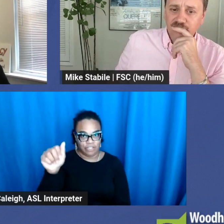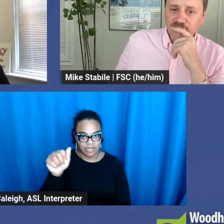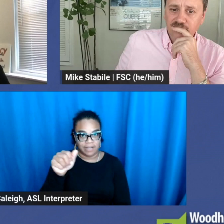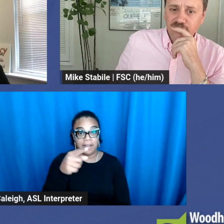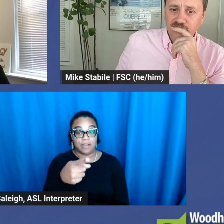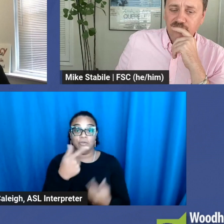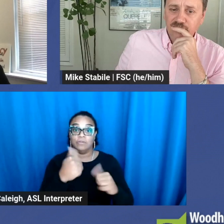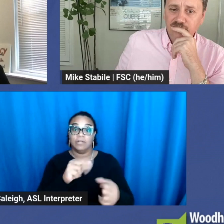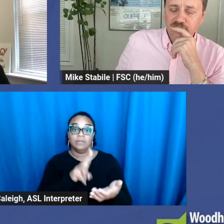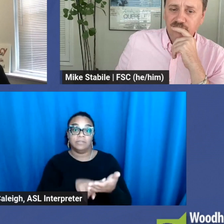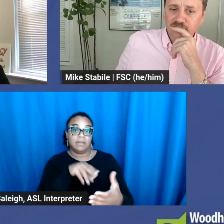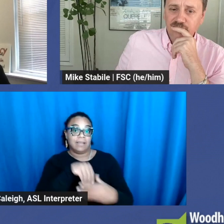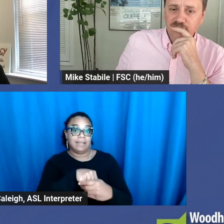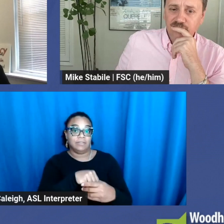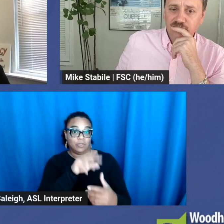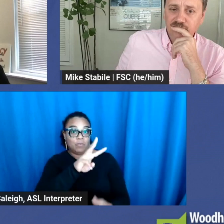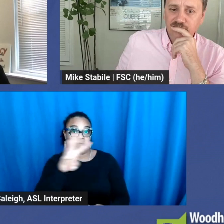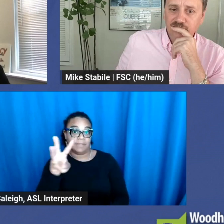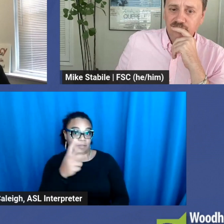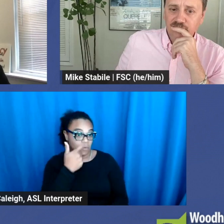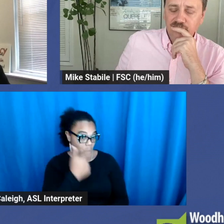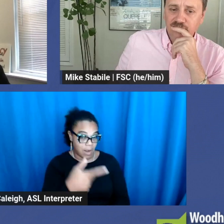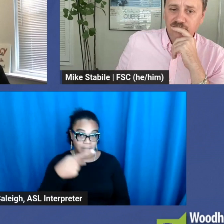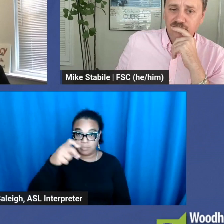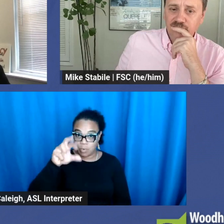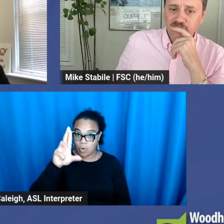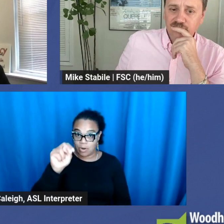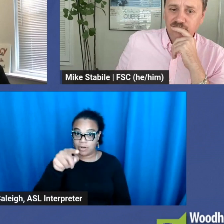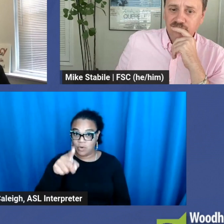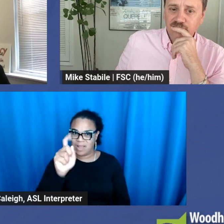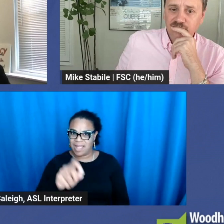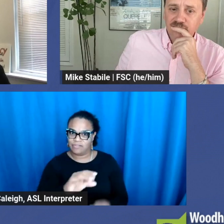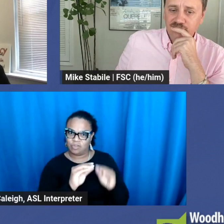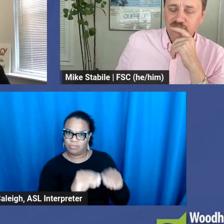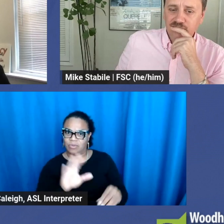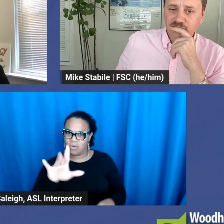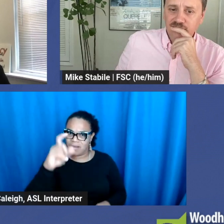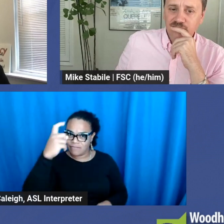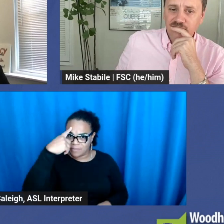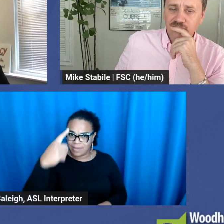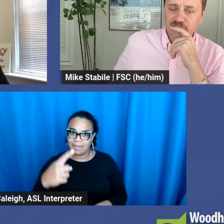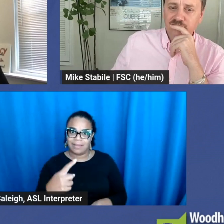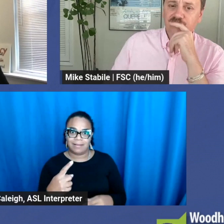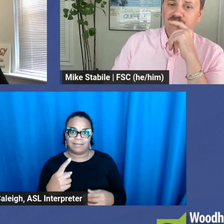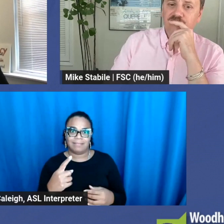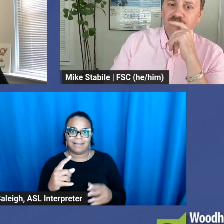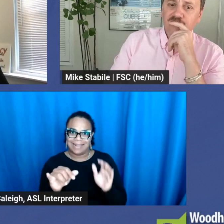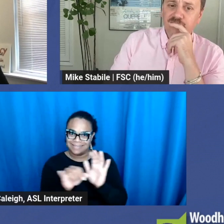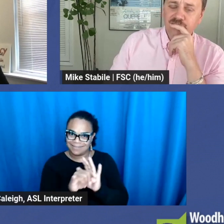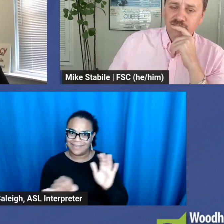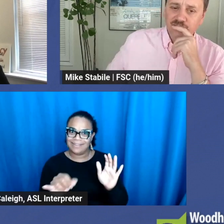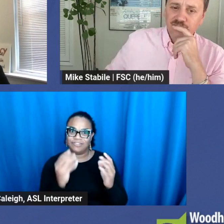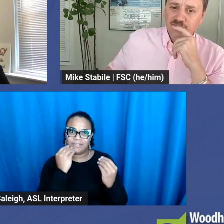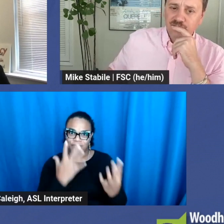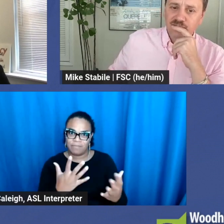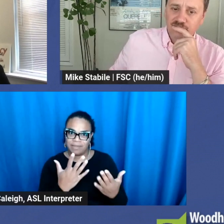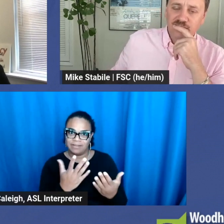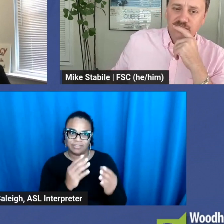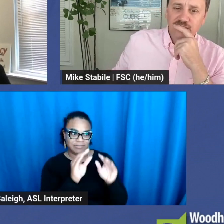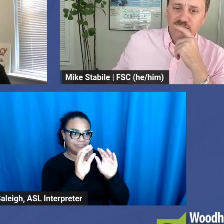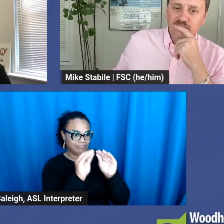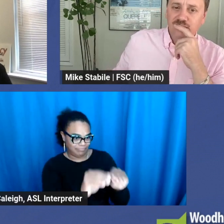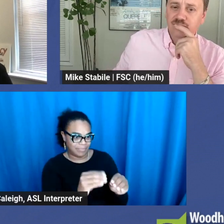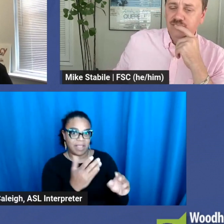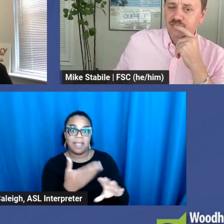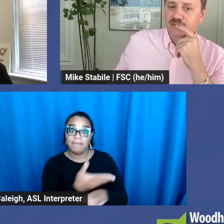to a website to watch porn, you're putting in your government identification information prior to getting access